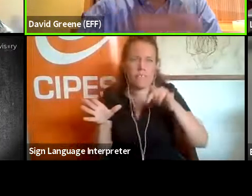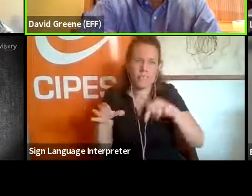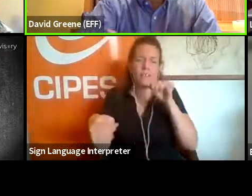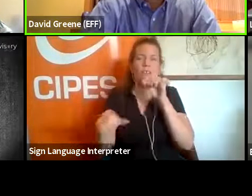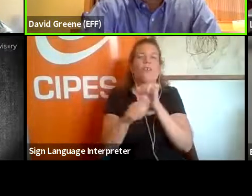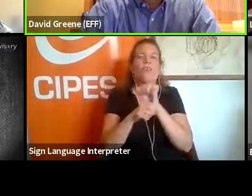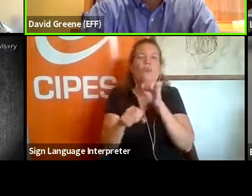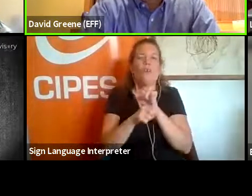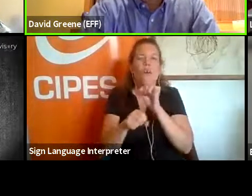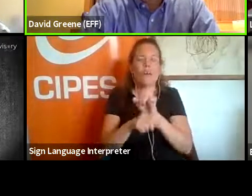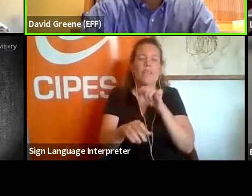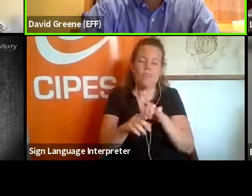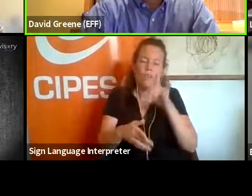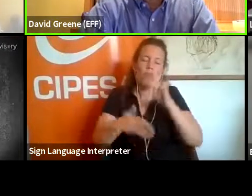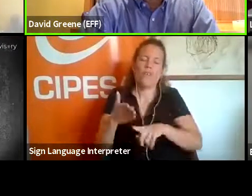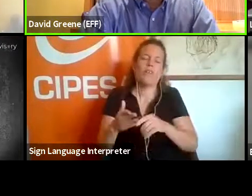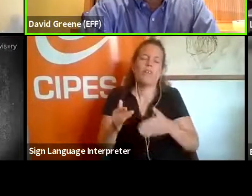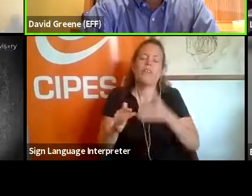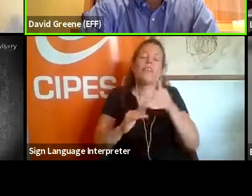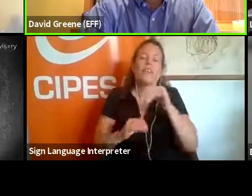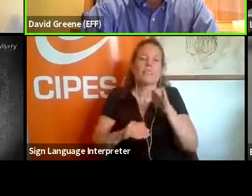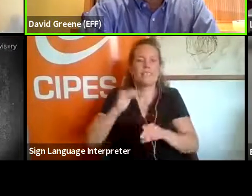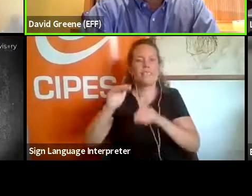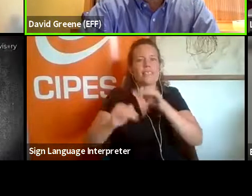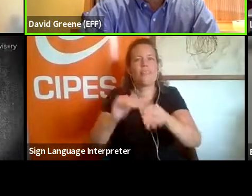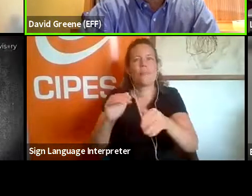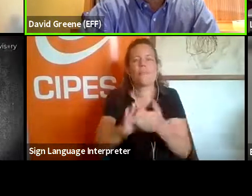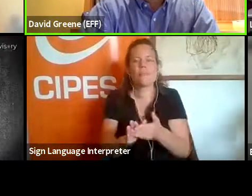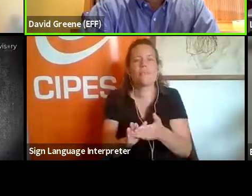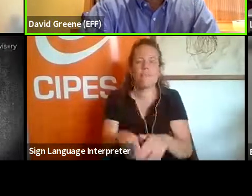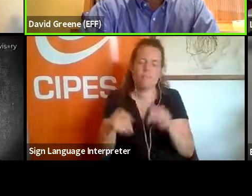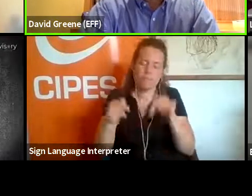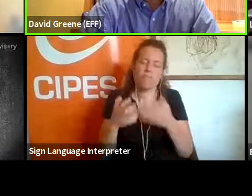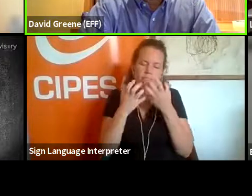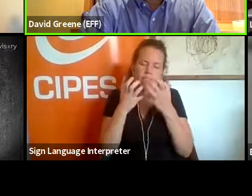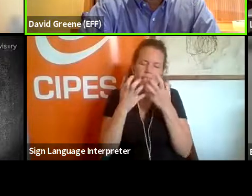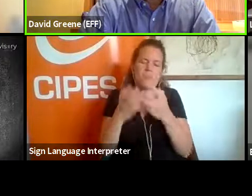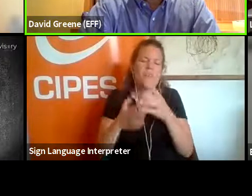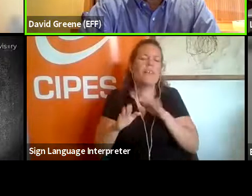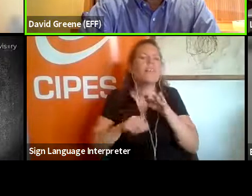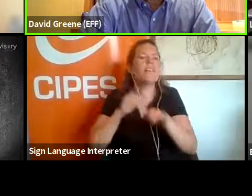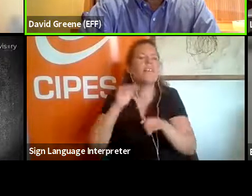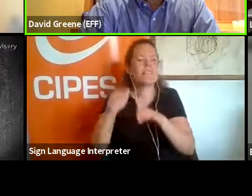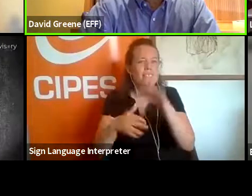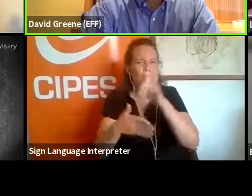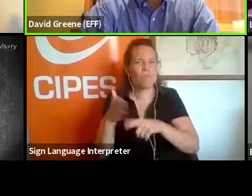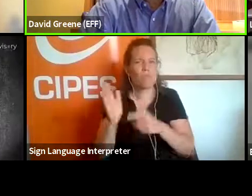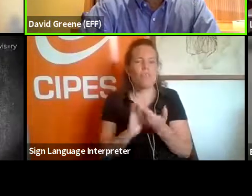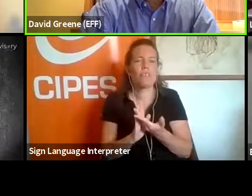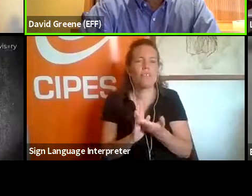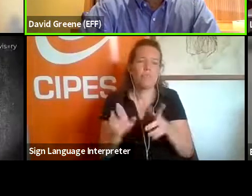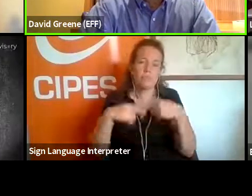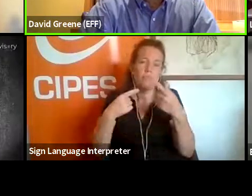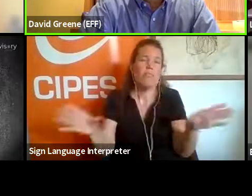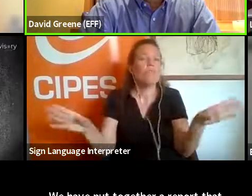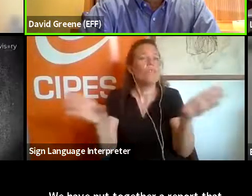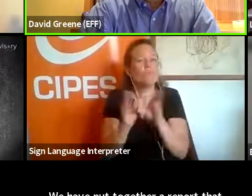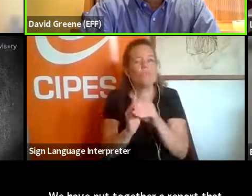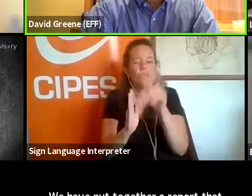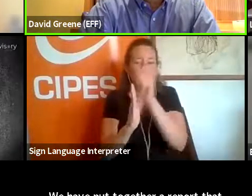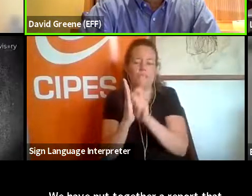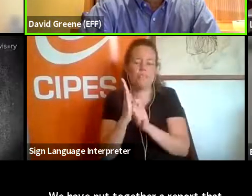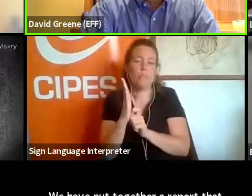what are the next steps. And let me give you a little bit of sense of what the next steps are. We have put together a report that